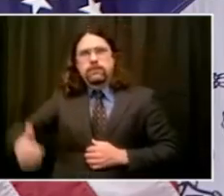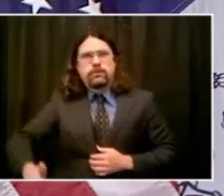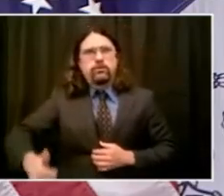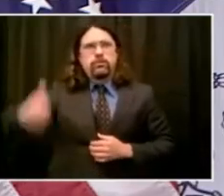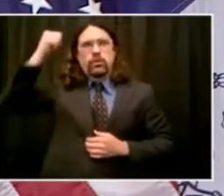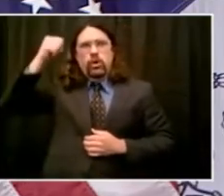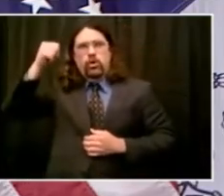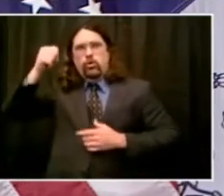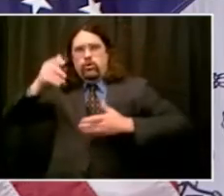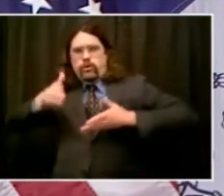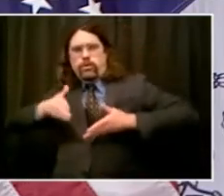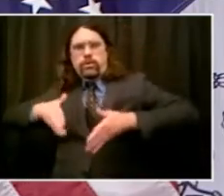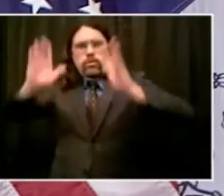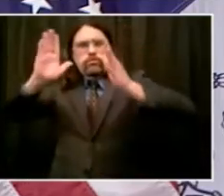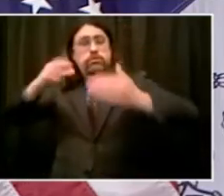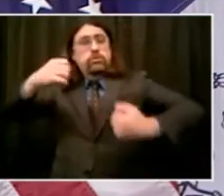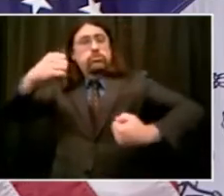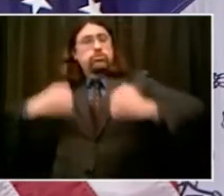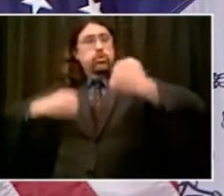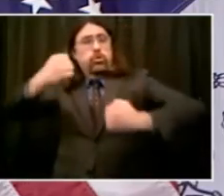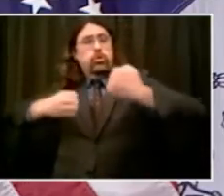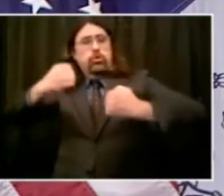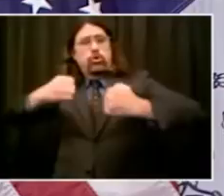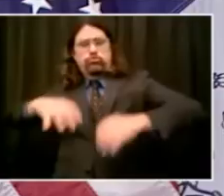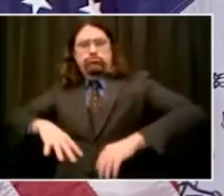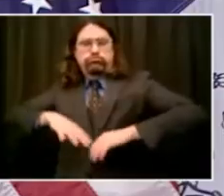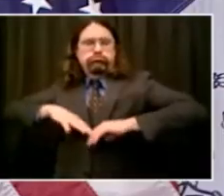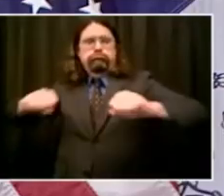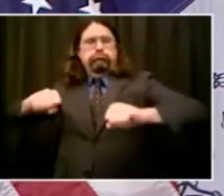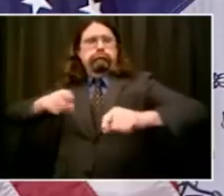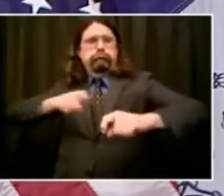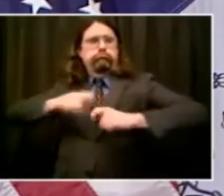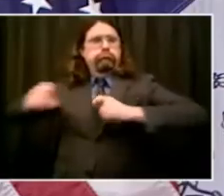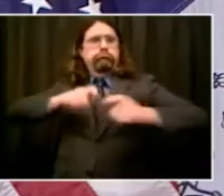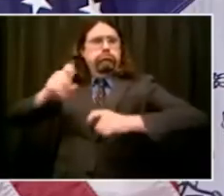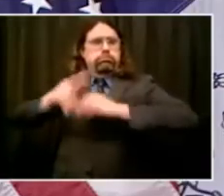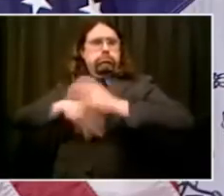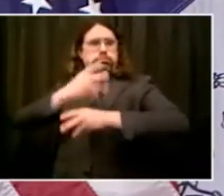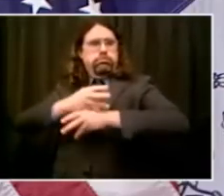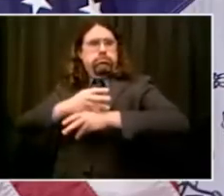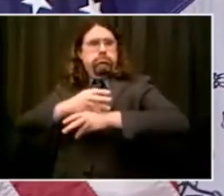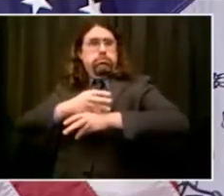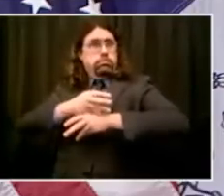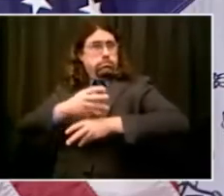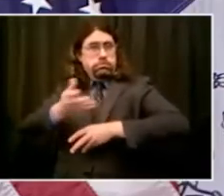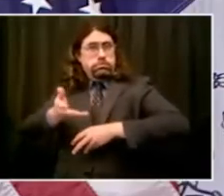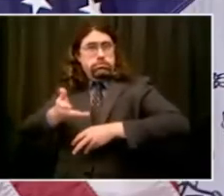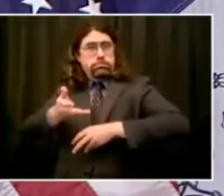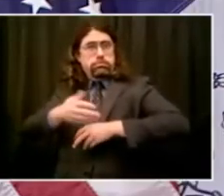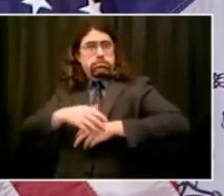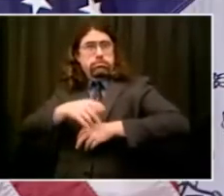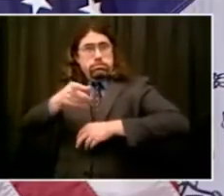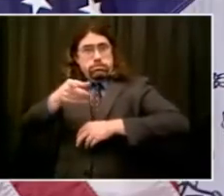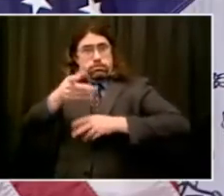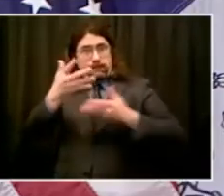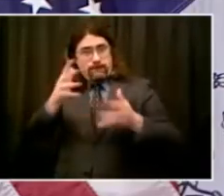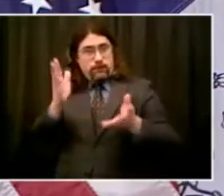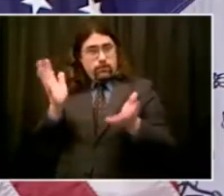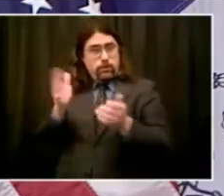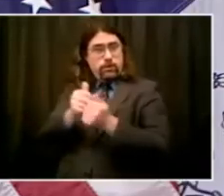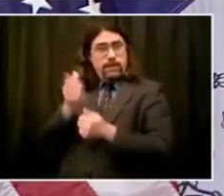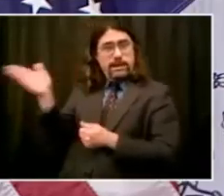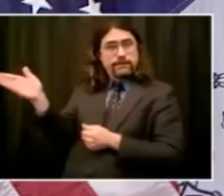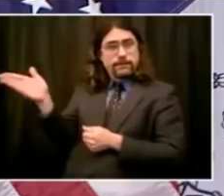years. So I will certainly, I don't know what she has implemented in Paris, but I will look at it for sure, and I'll talk to her about it.